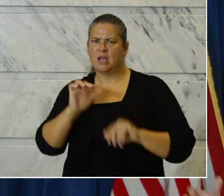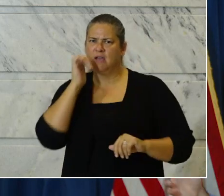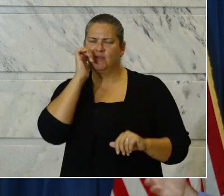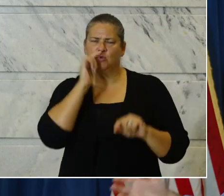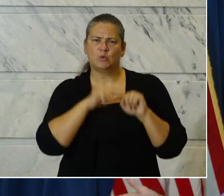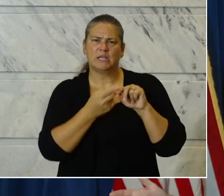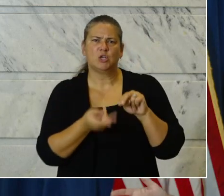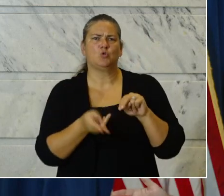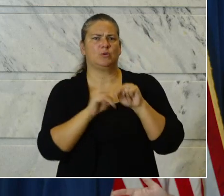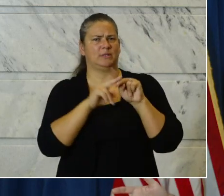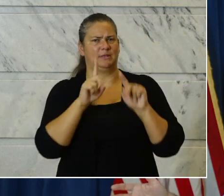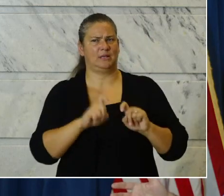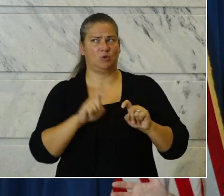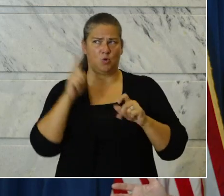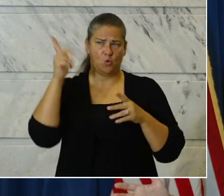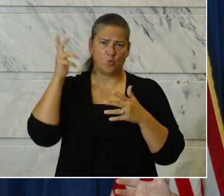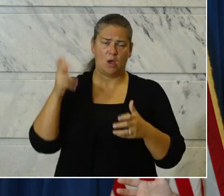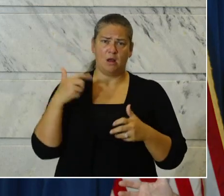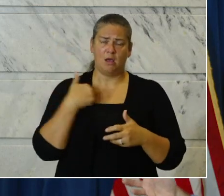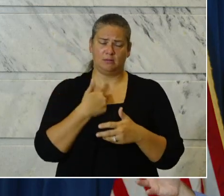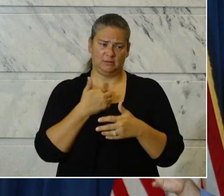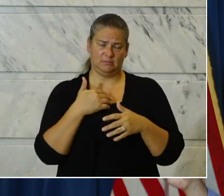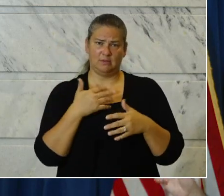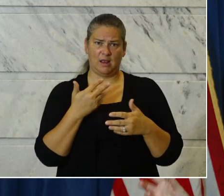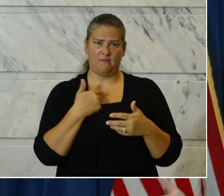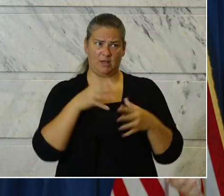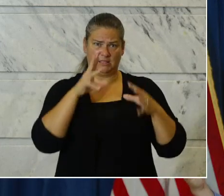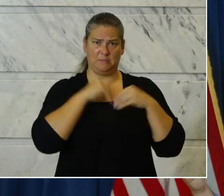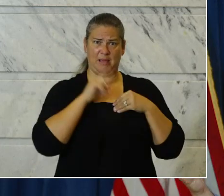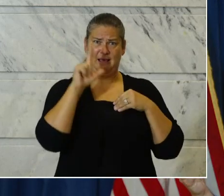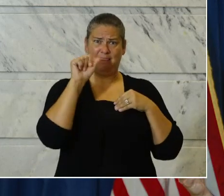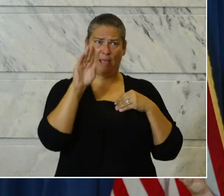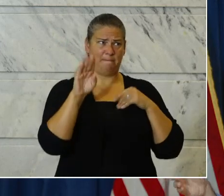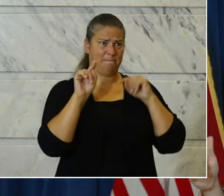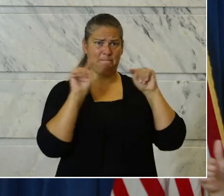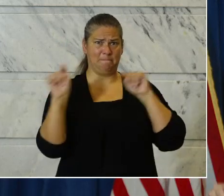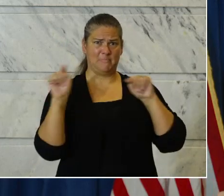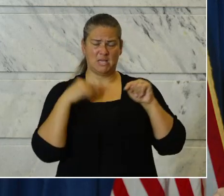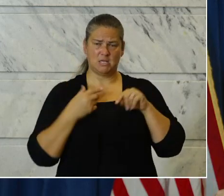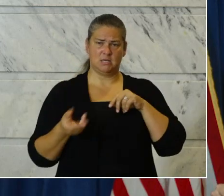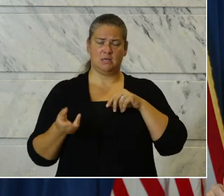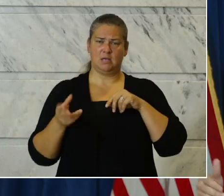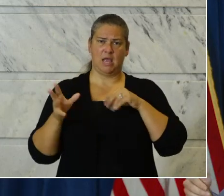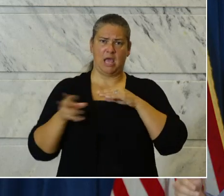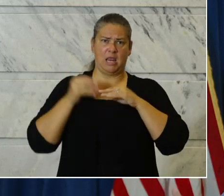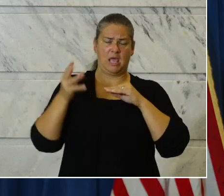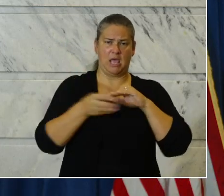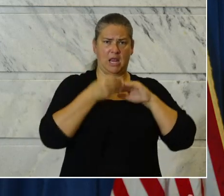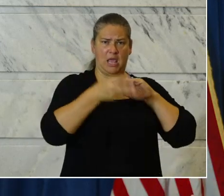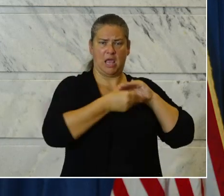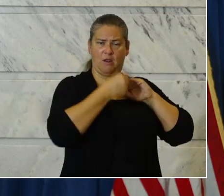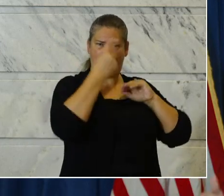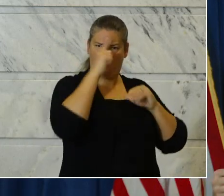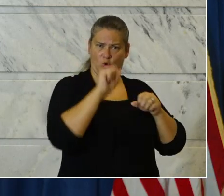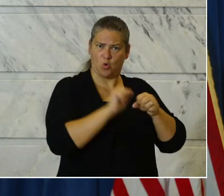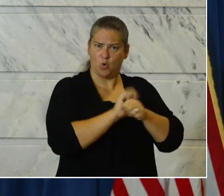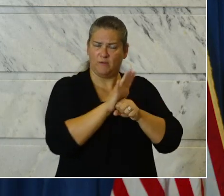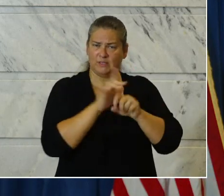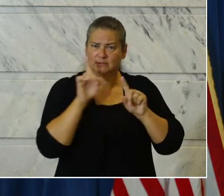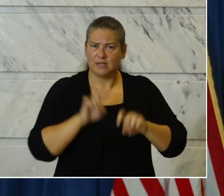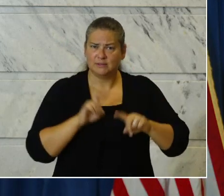of taking different labs where it'd be really hard to turn them on for COVID testing and to turn them on.